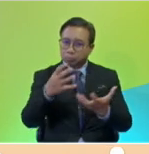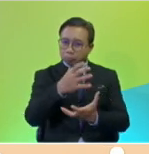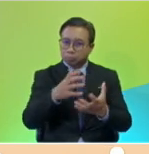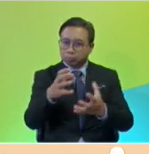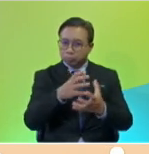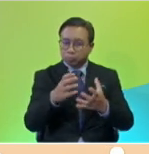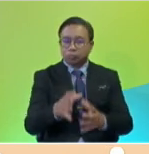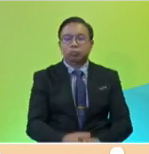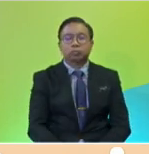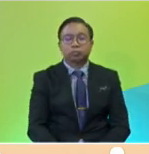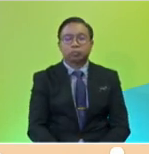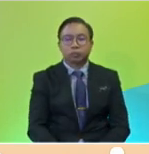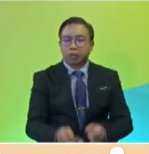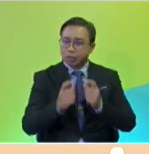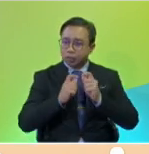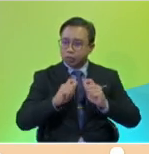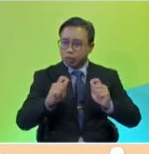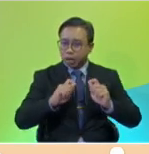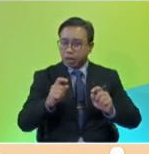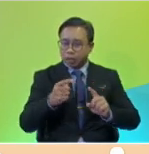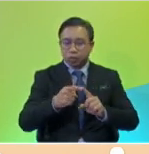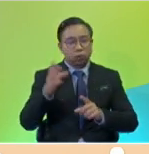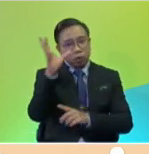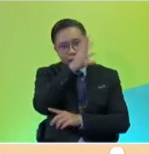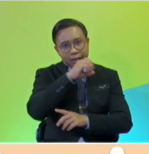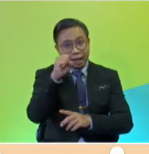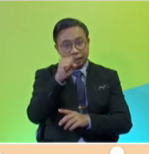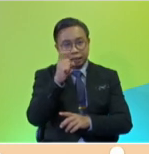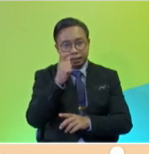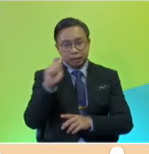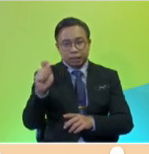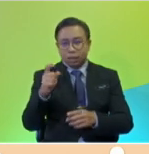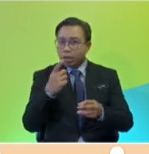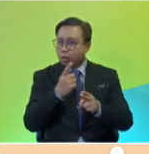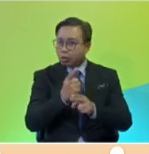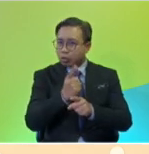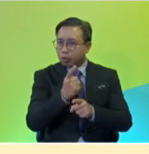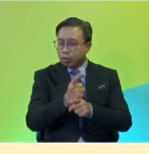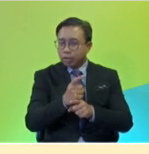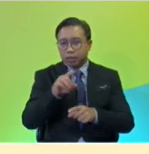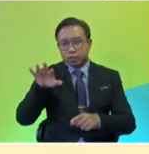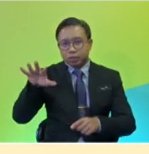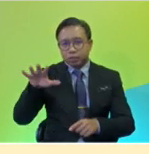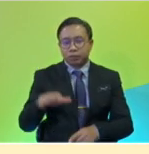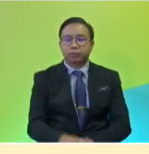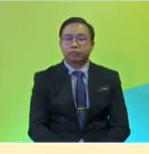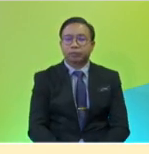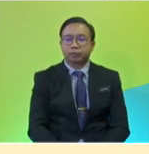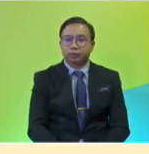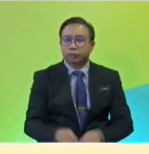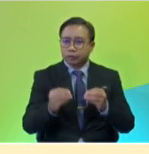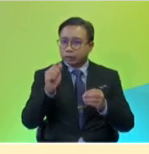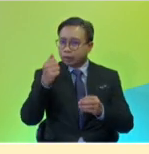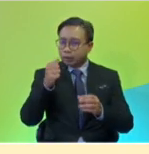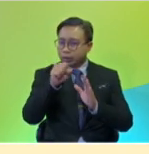please try to guess the correct spelling of that animal. Come on, we give them 10 seconds.